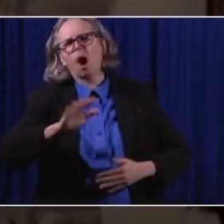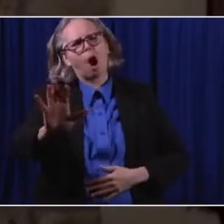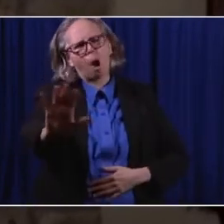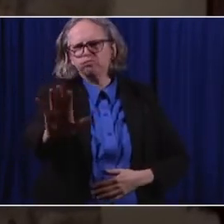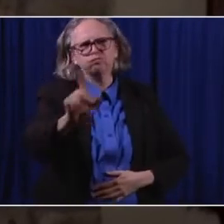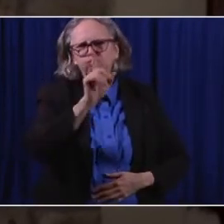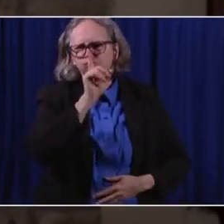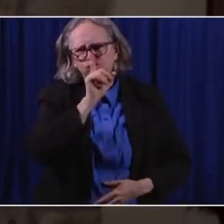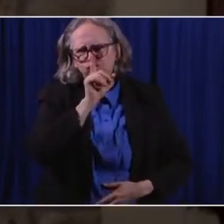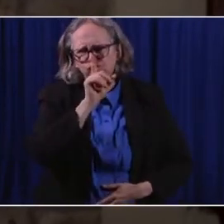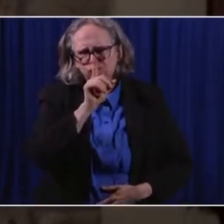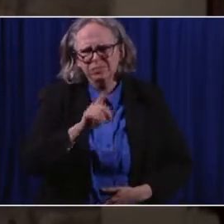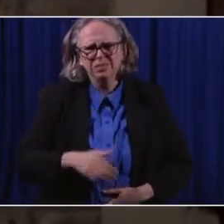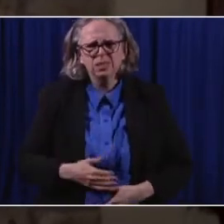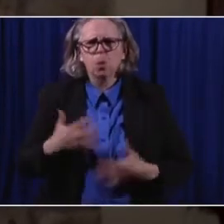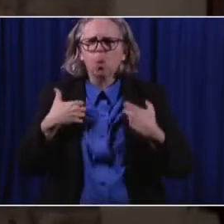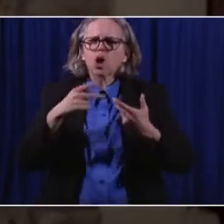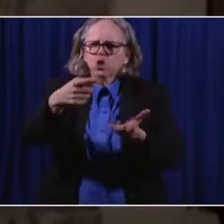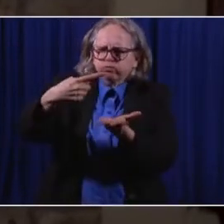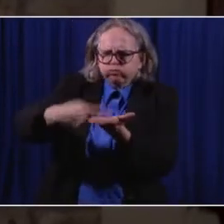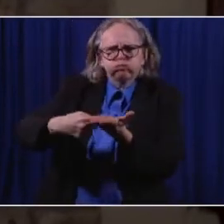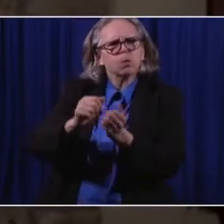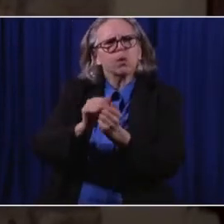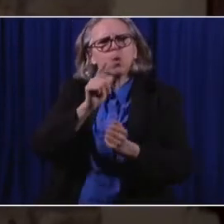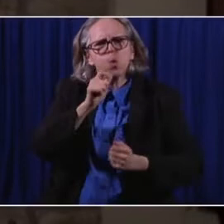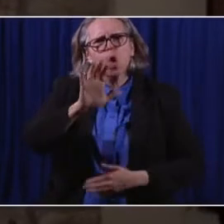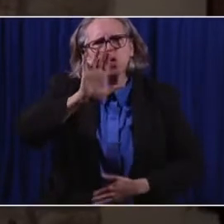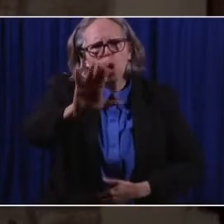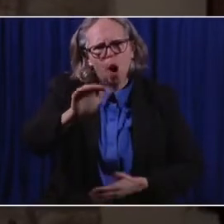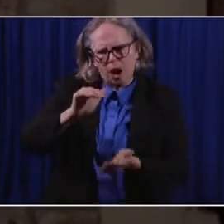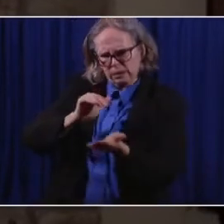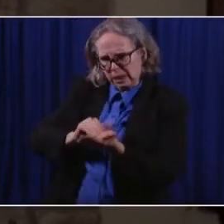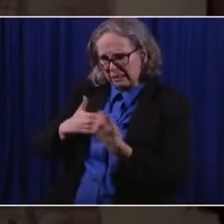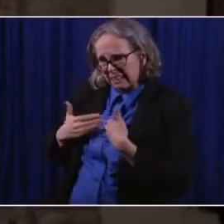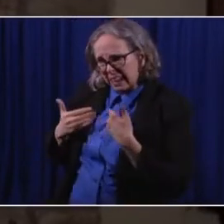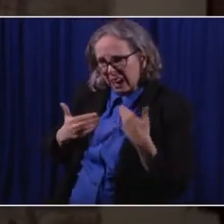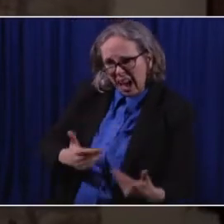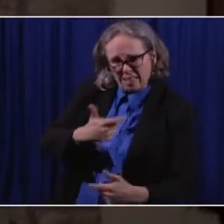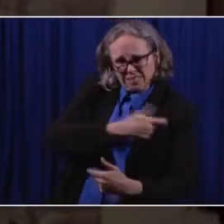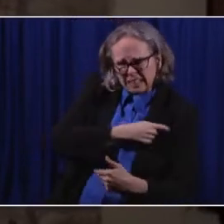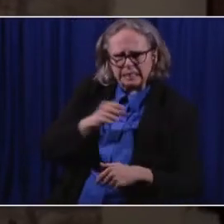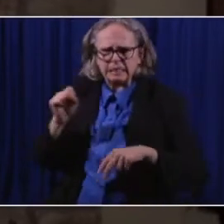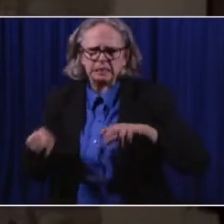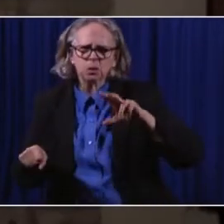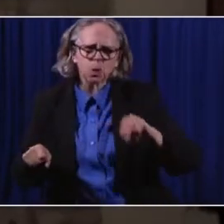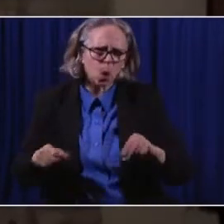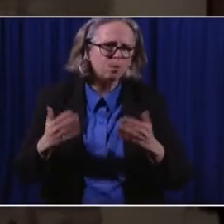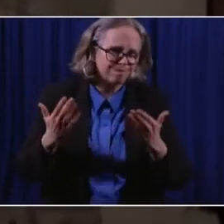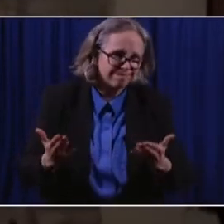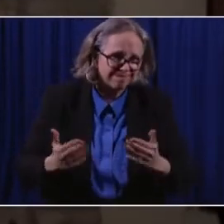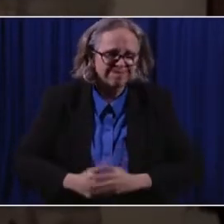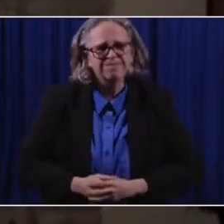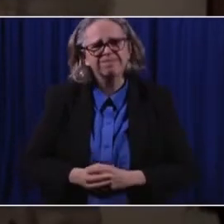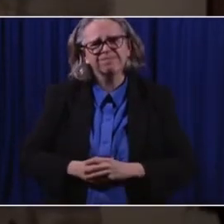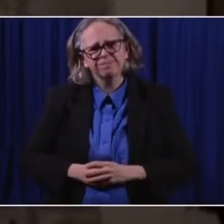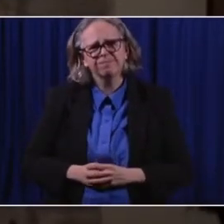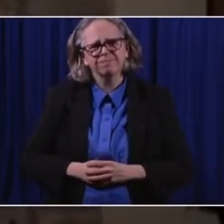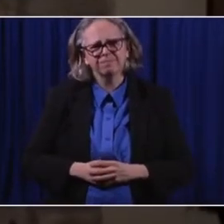One thing I would caution everyone who is in group 1A and who has offered the